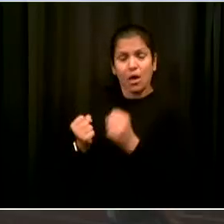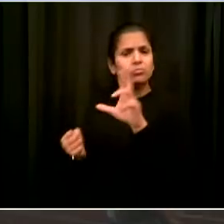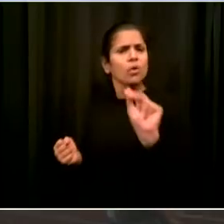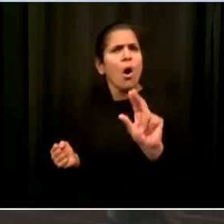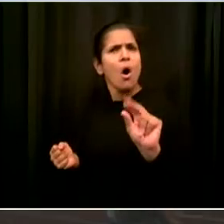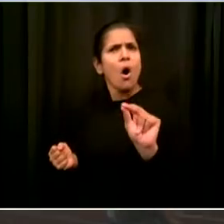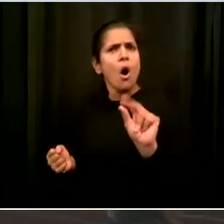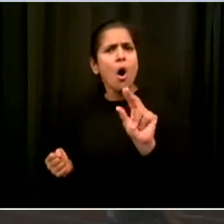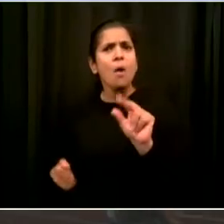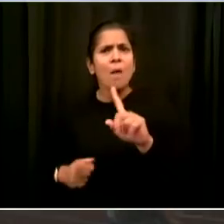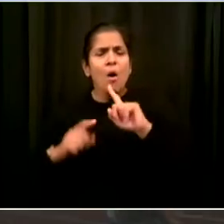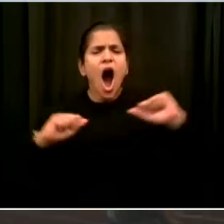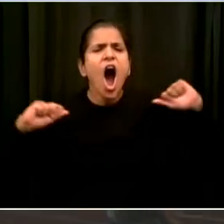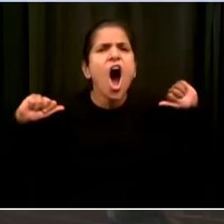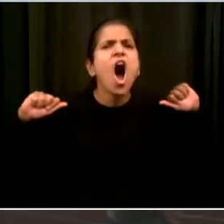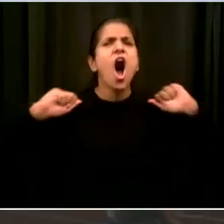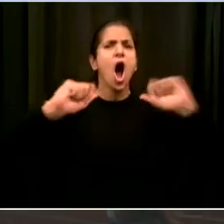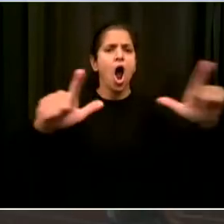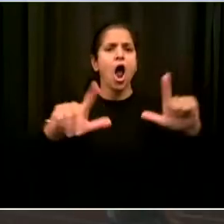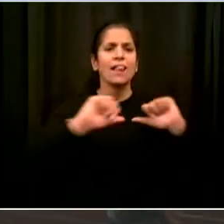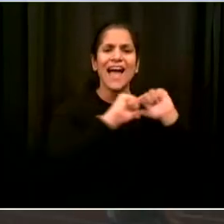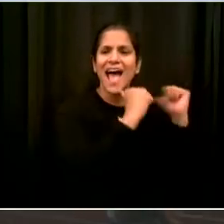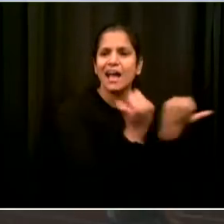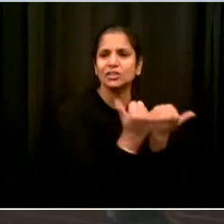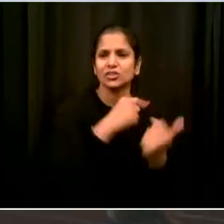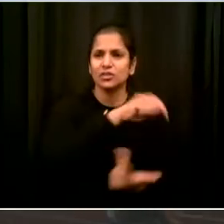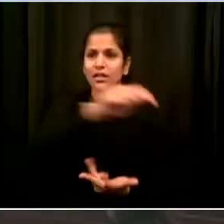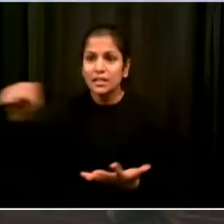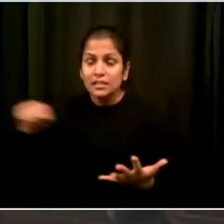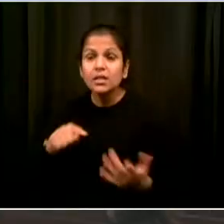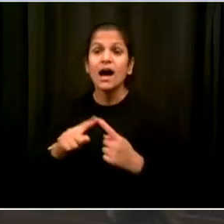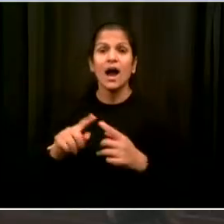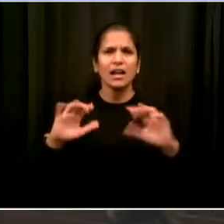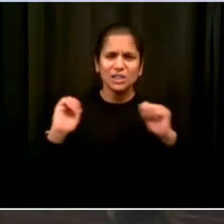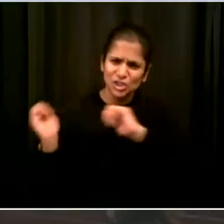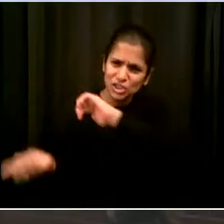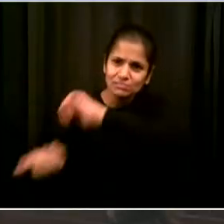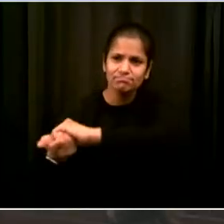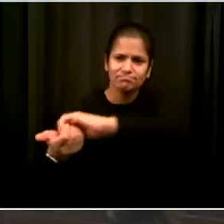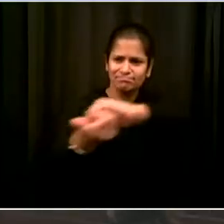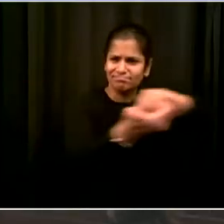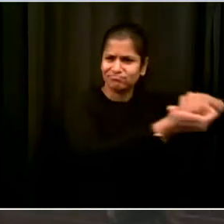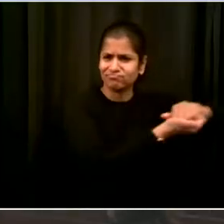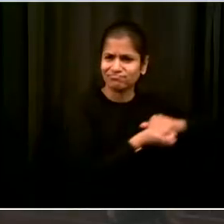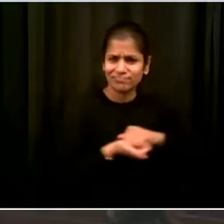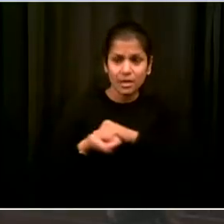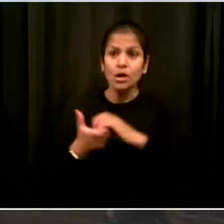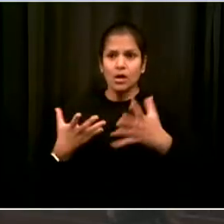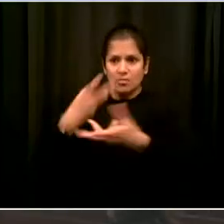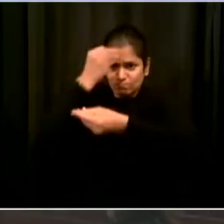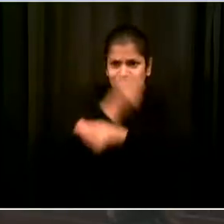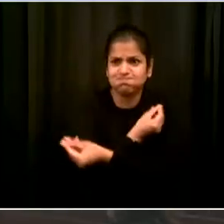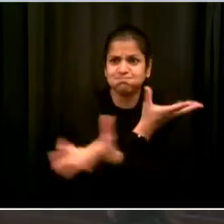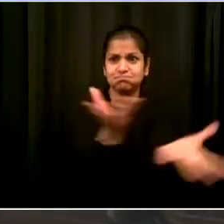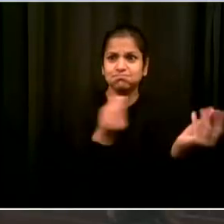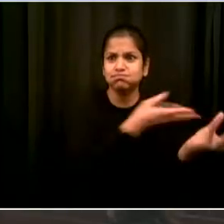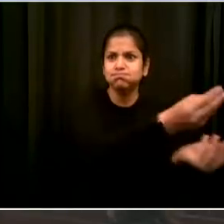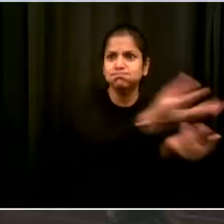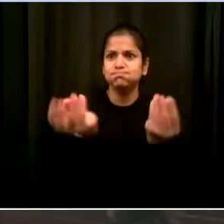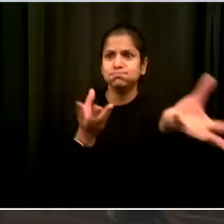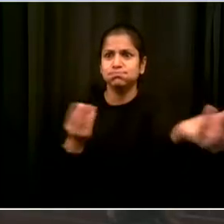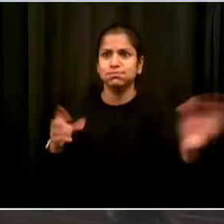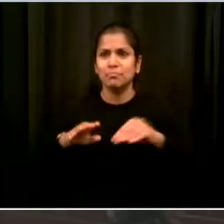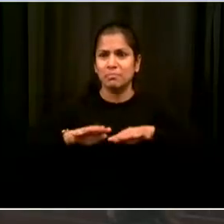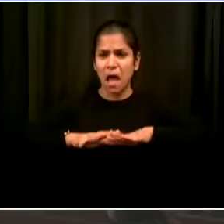services, with NYCHA, with Department of Education, you name it. Every part of the city government is going to be a part of this. Obviously, our hospitals,